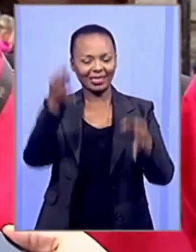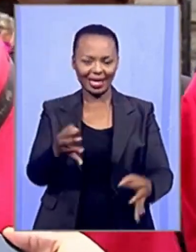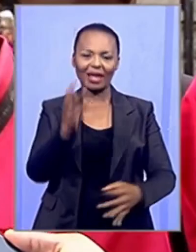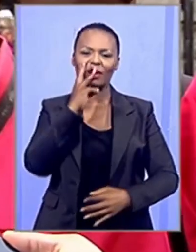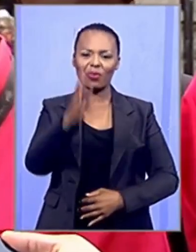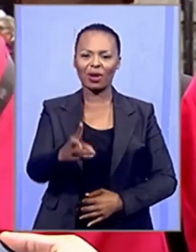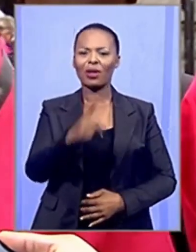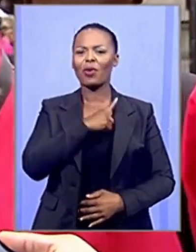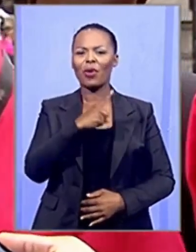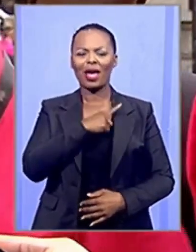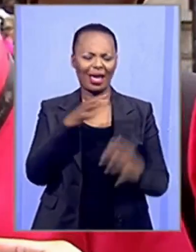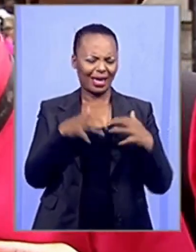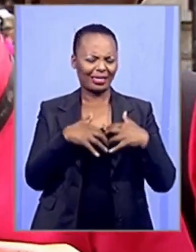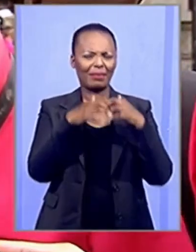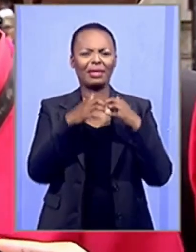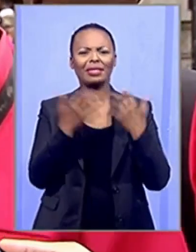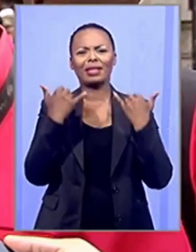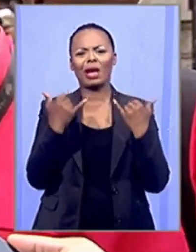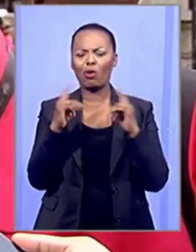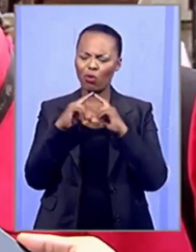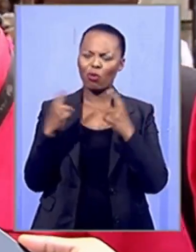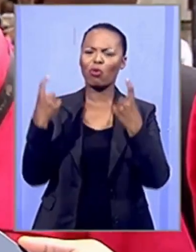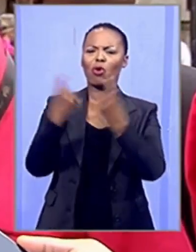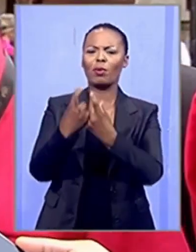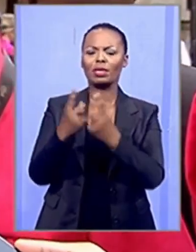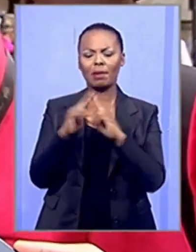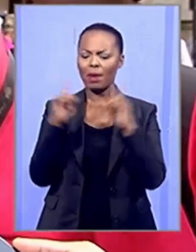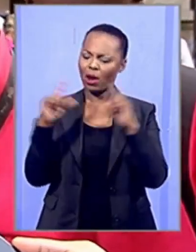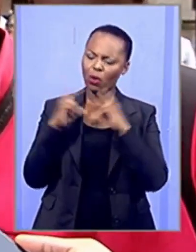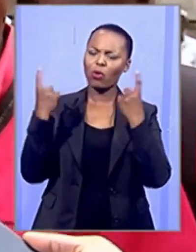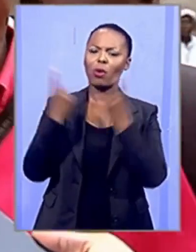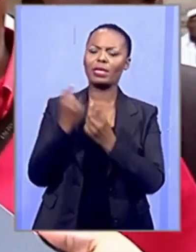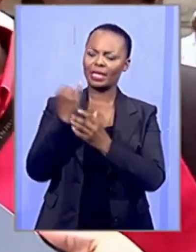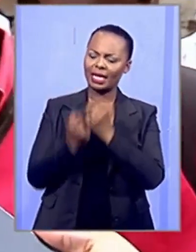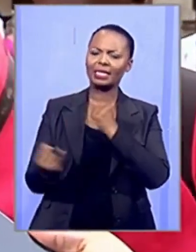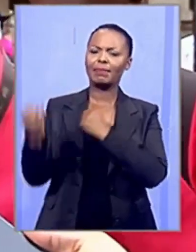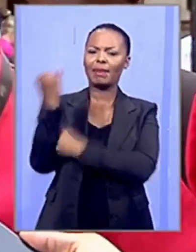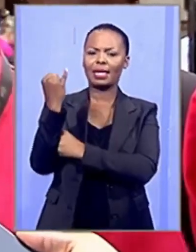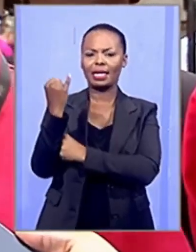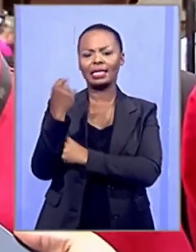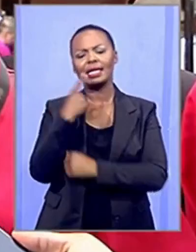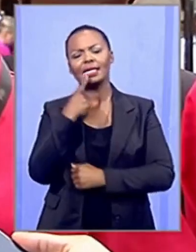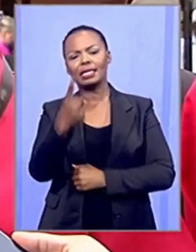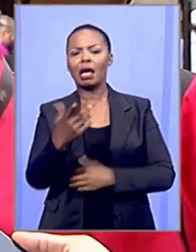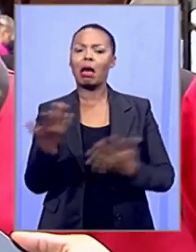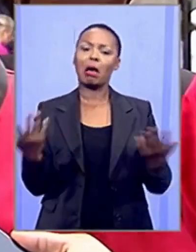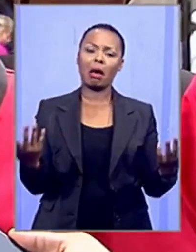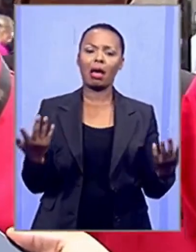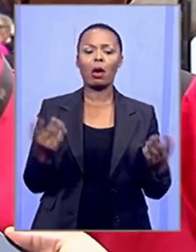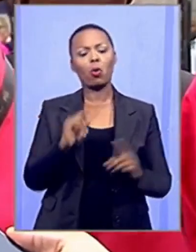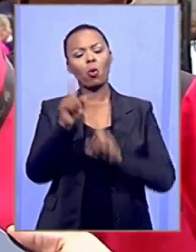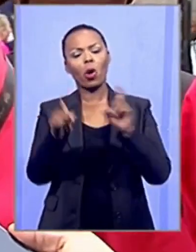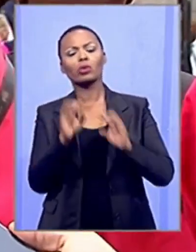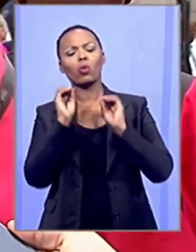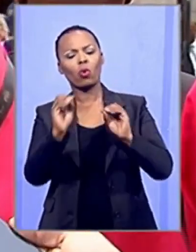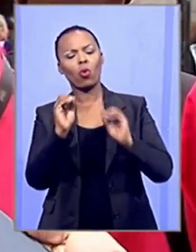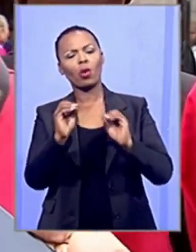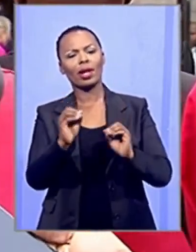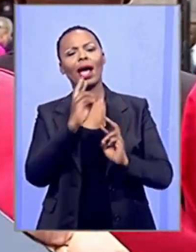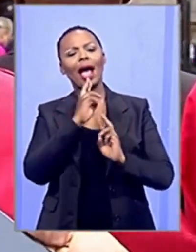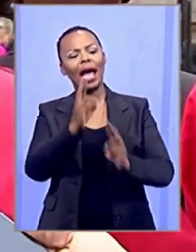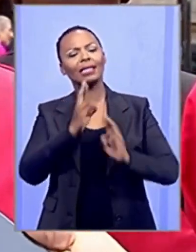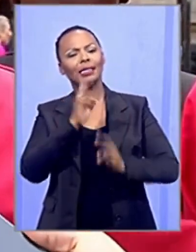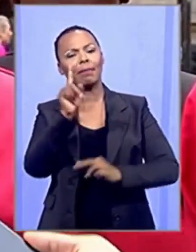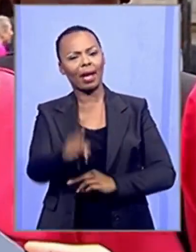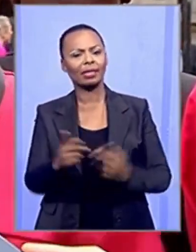in establishing a committee that is independent, that says to you there is some questions to be answered,